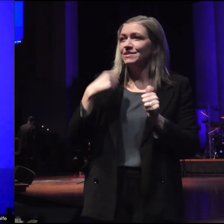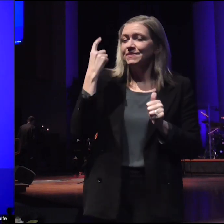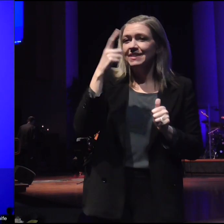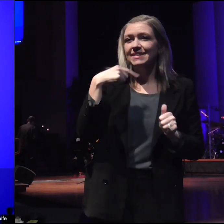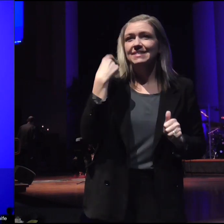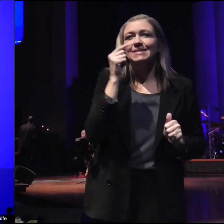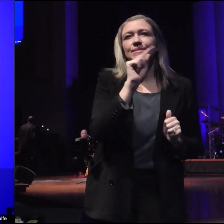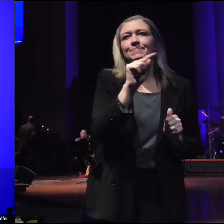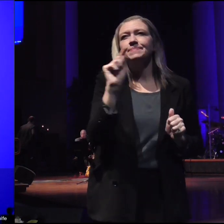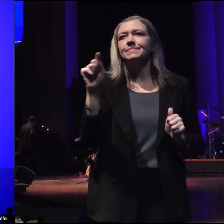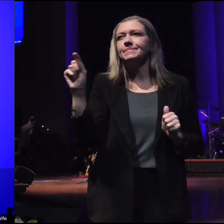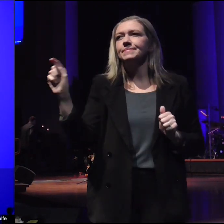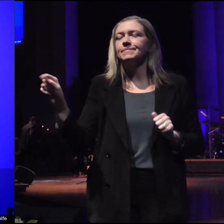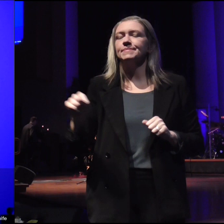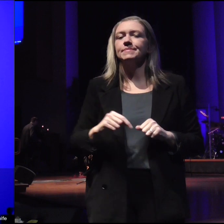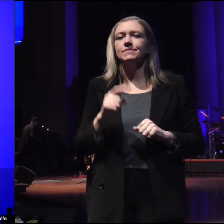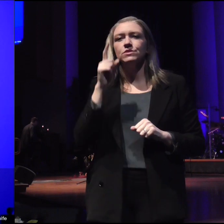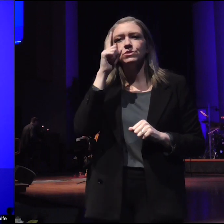each face.